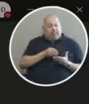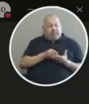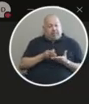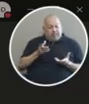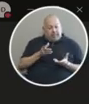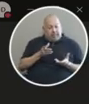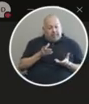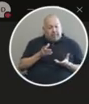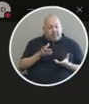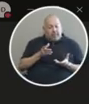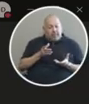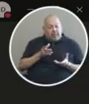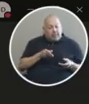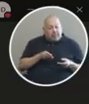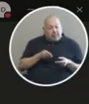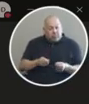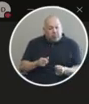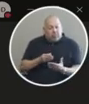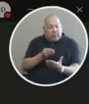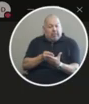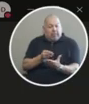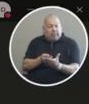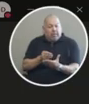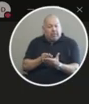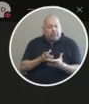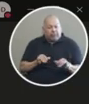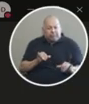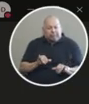dollars to the Budget Stabilization Fund.